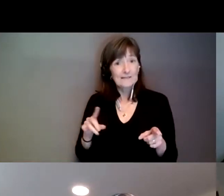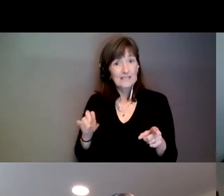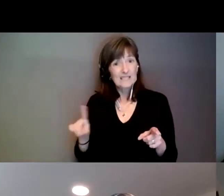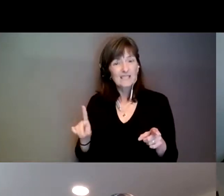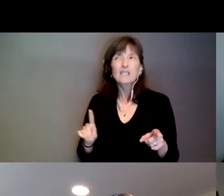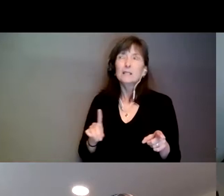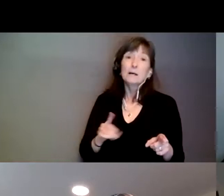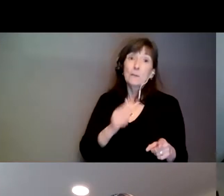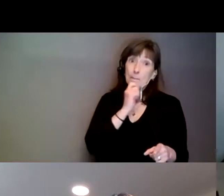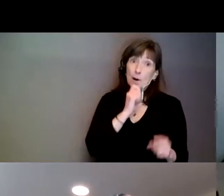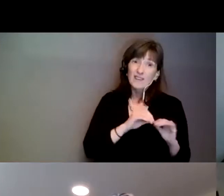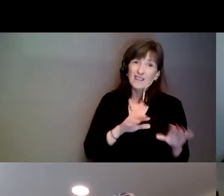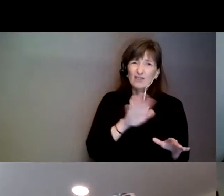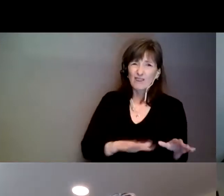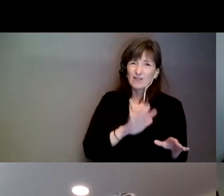an hour.